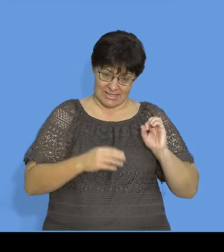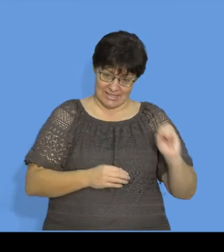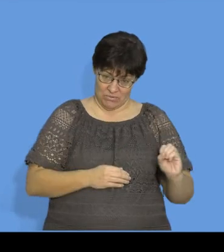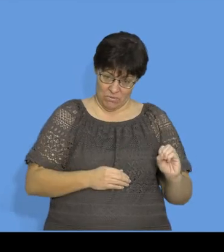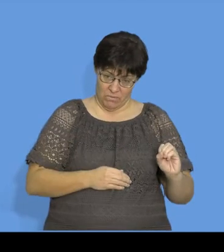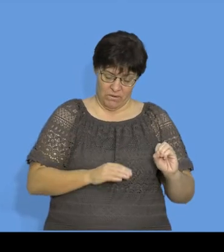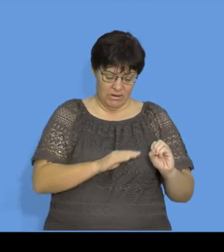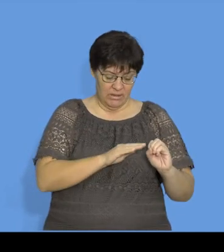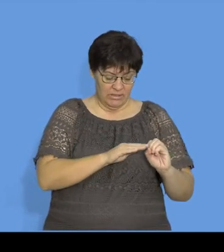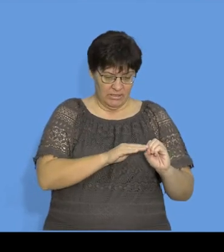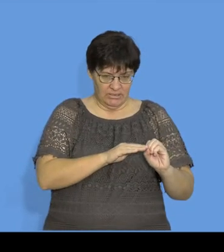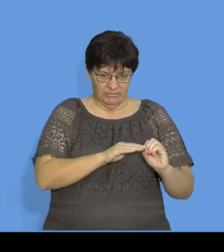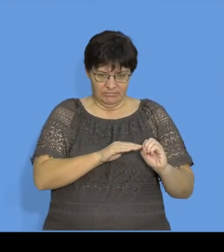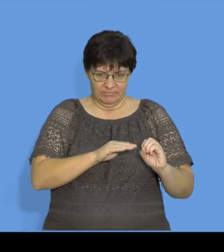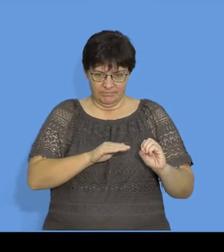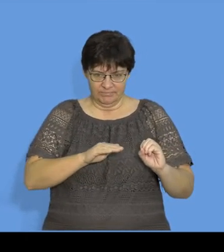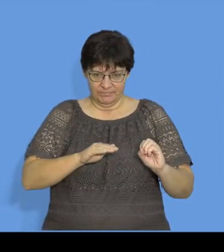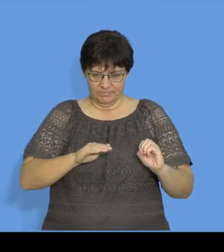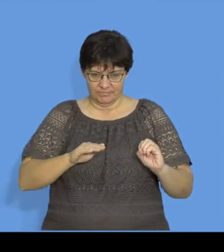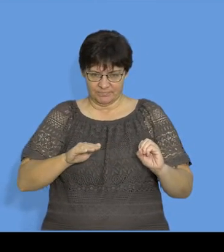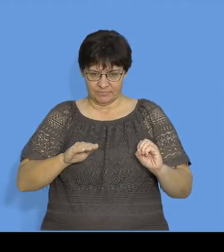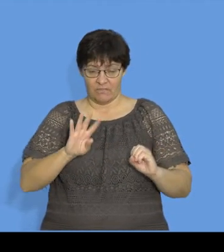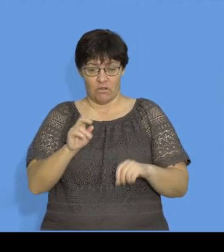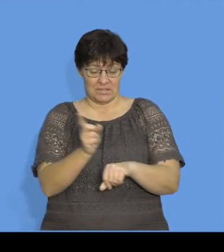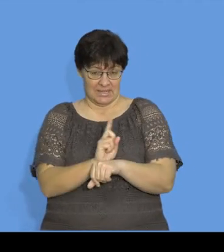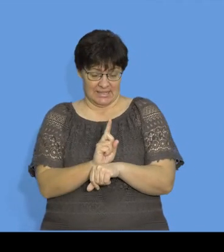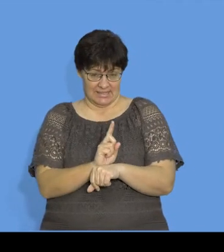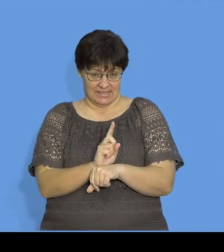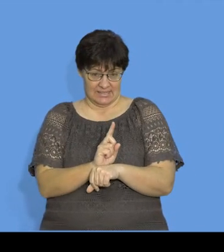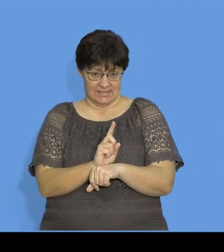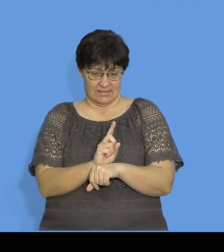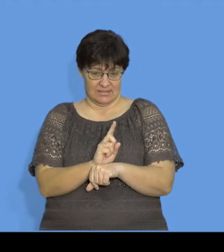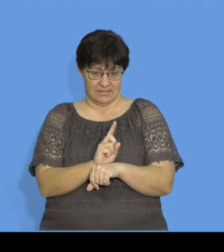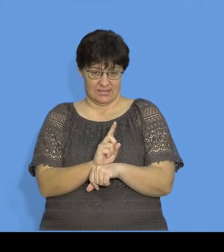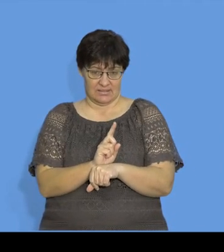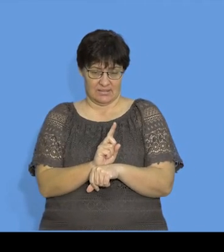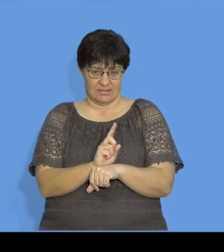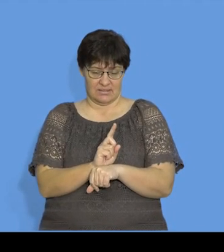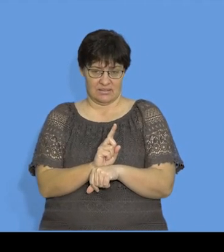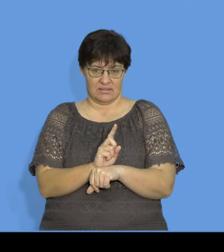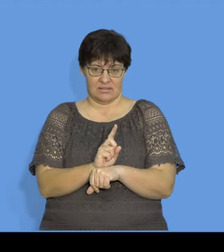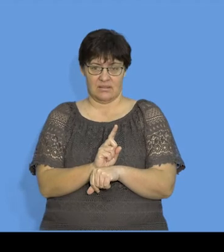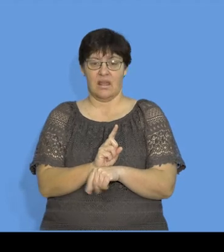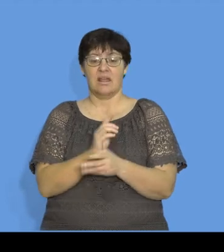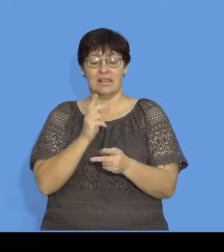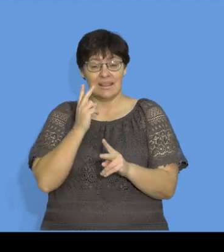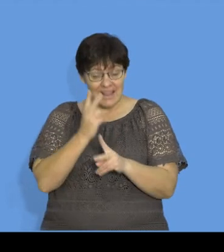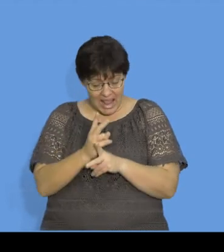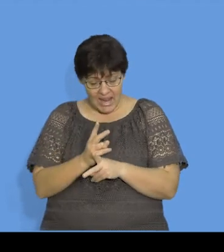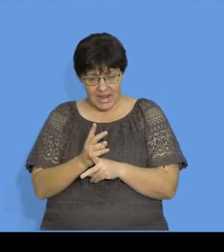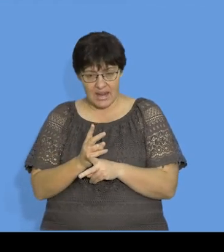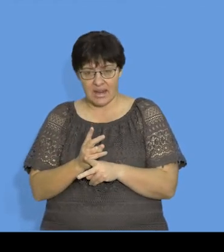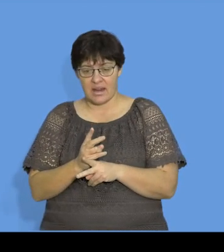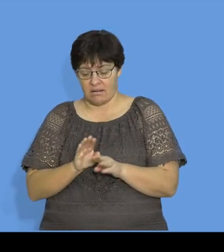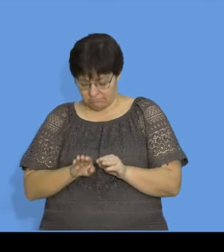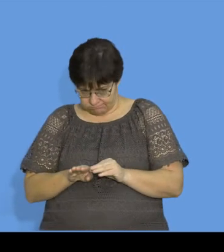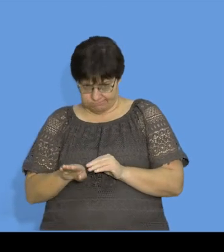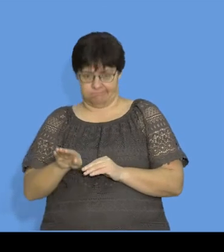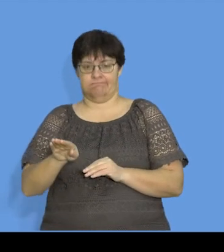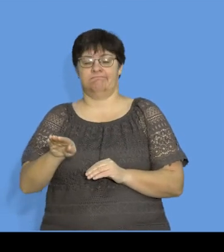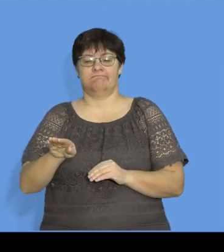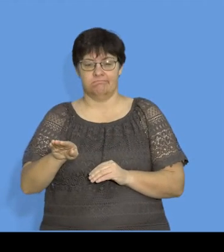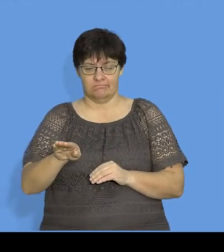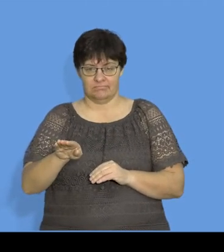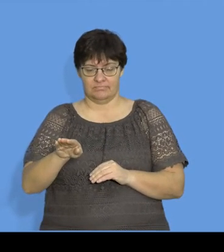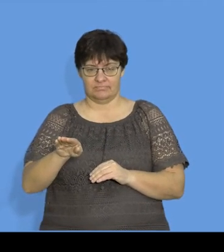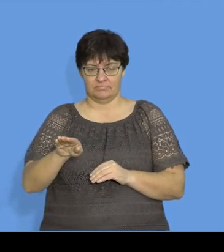0. It travels for 4 seconds. It has an acceleration in those 4